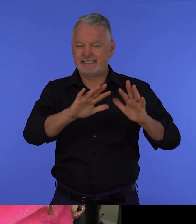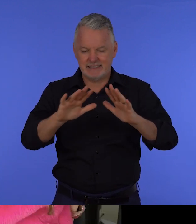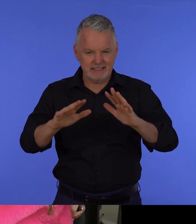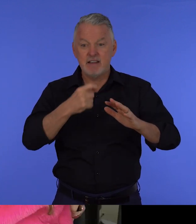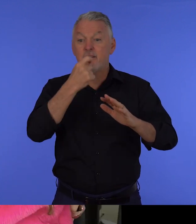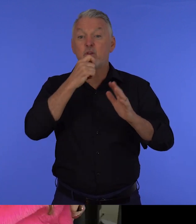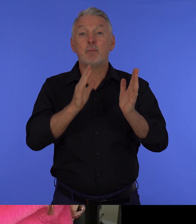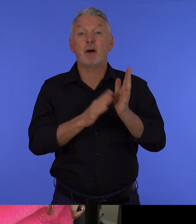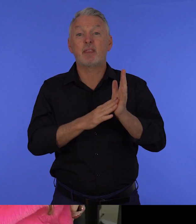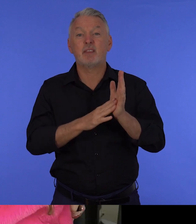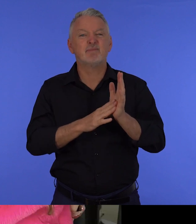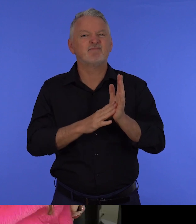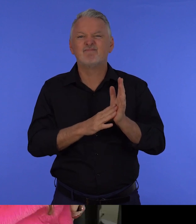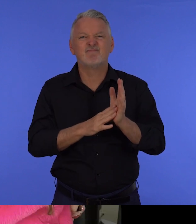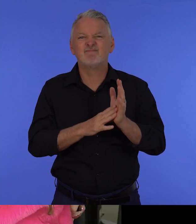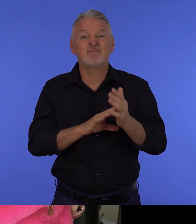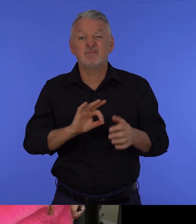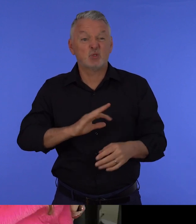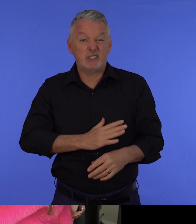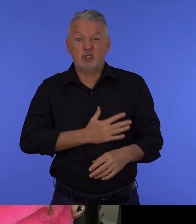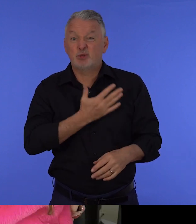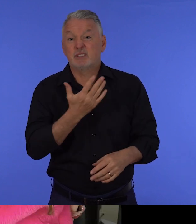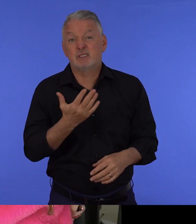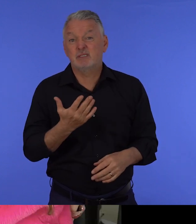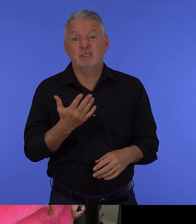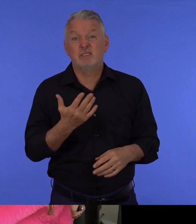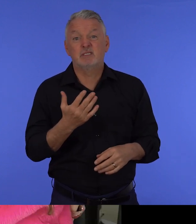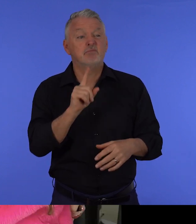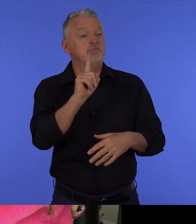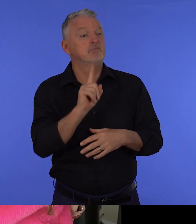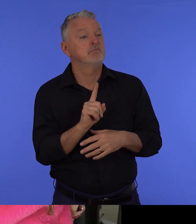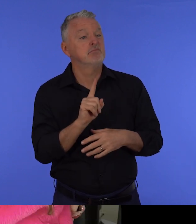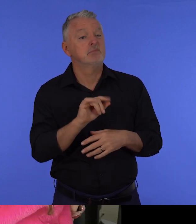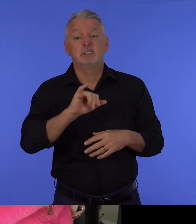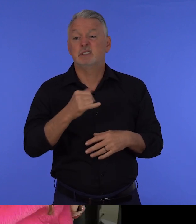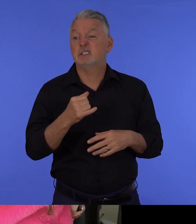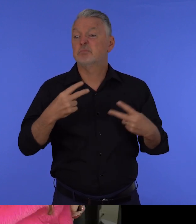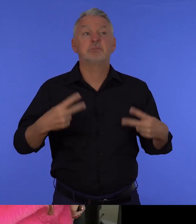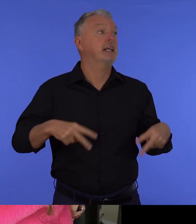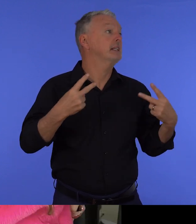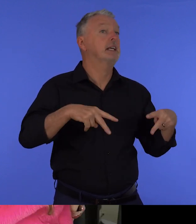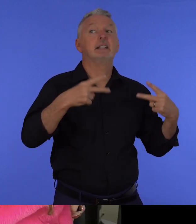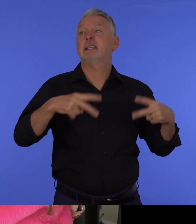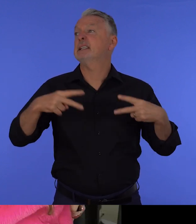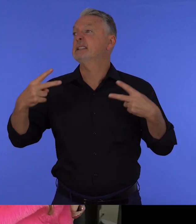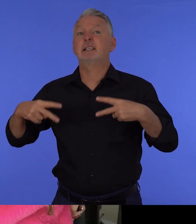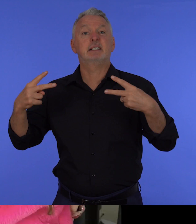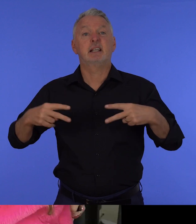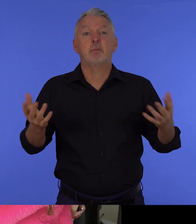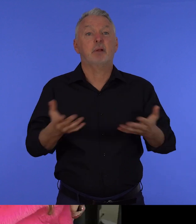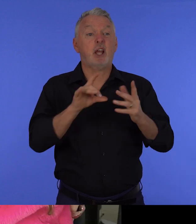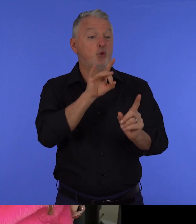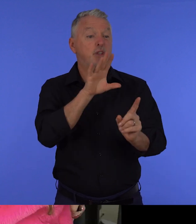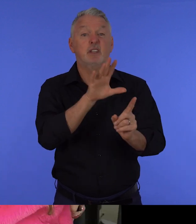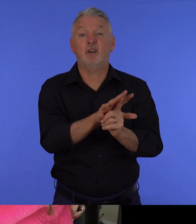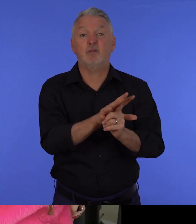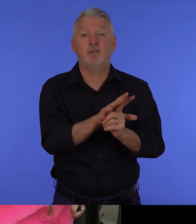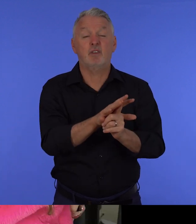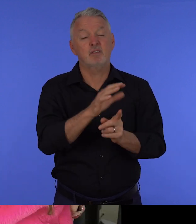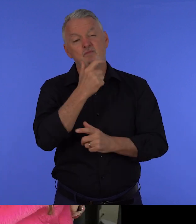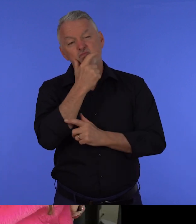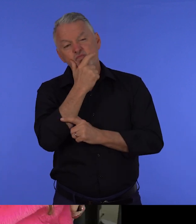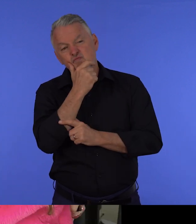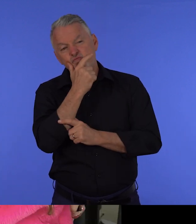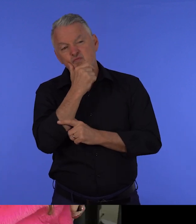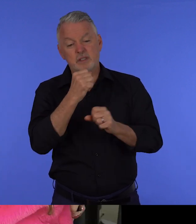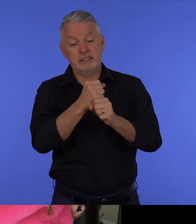it'd be really good for physio. Did that for a few months, but then realised she wasn't really interested in the gymnastics. She was more interested in